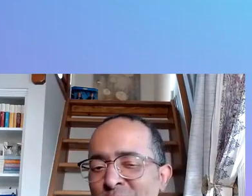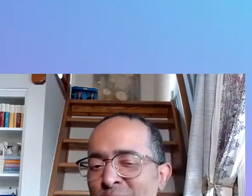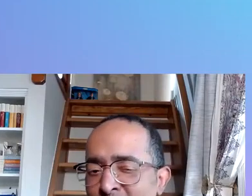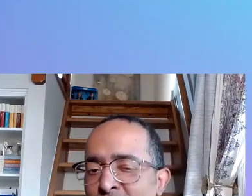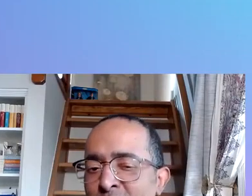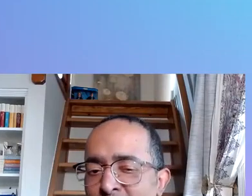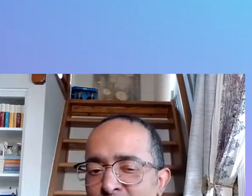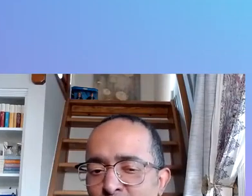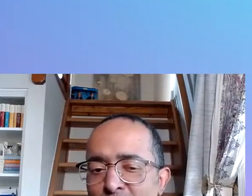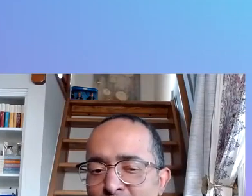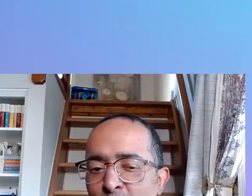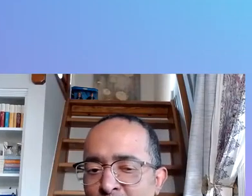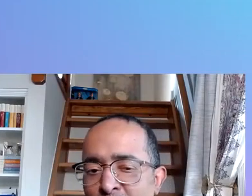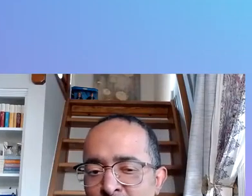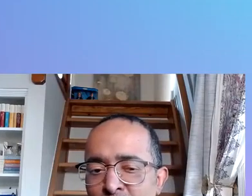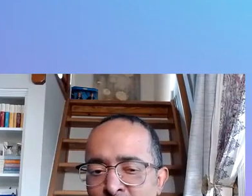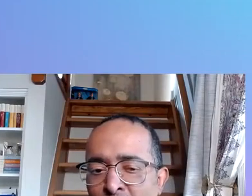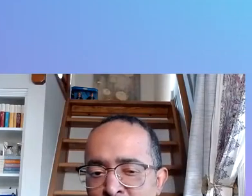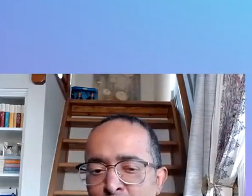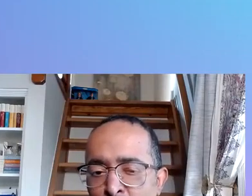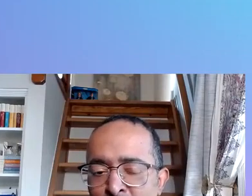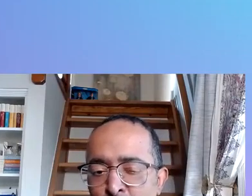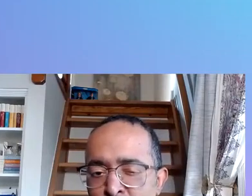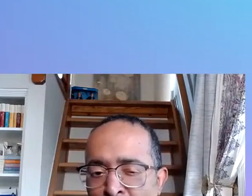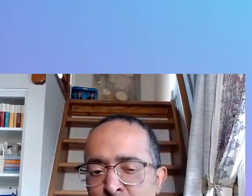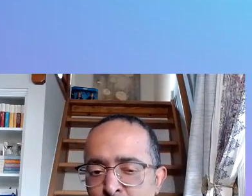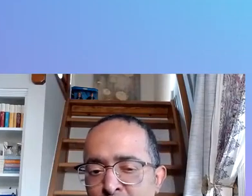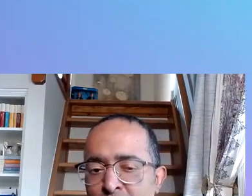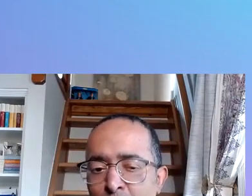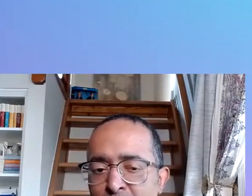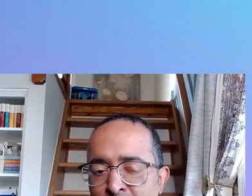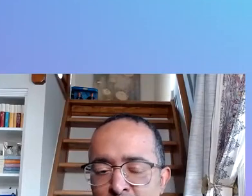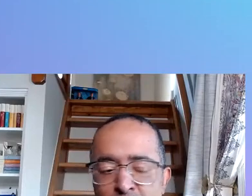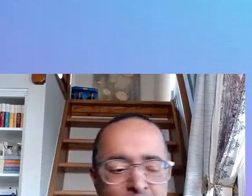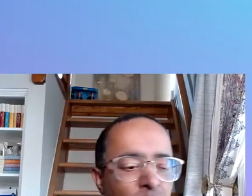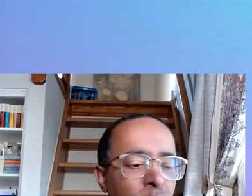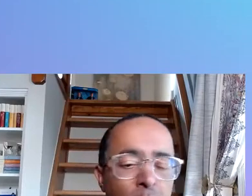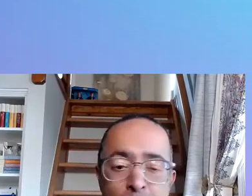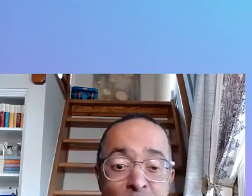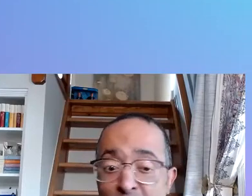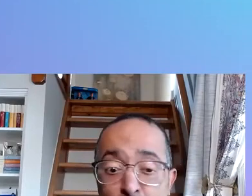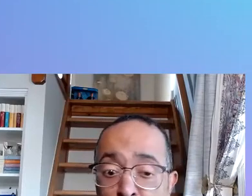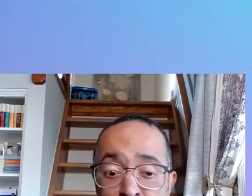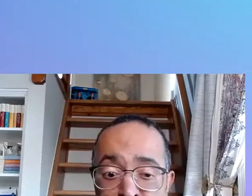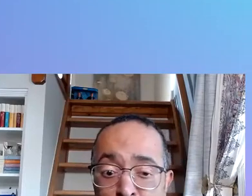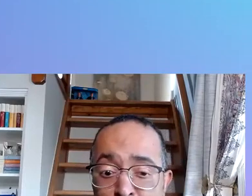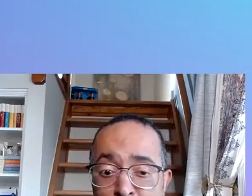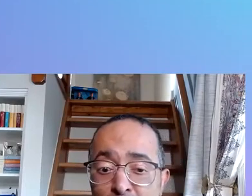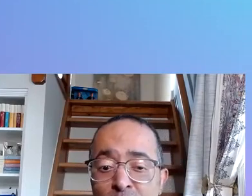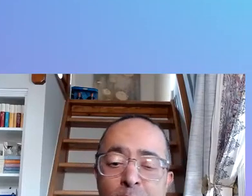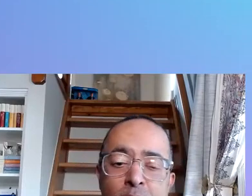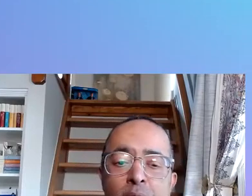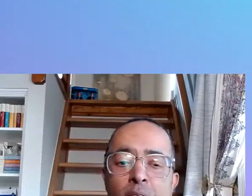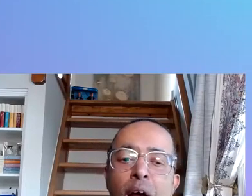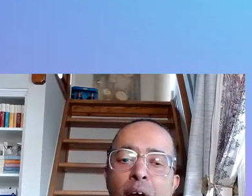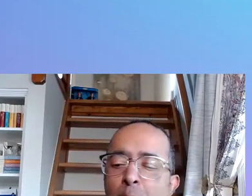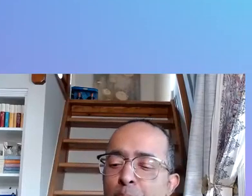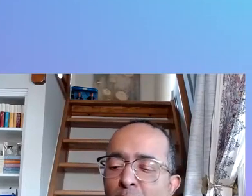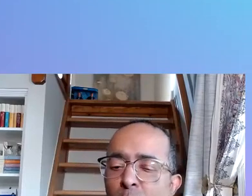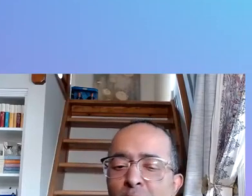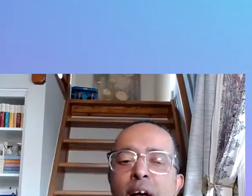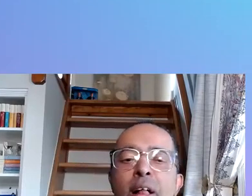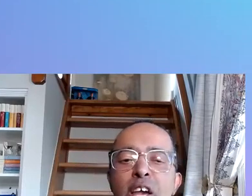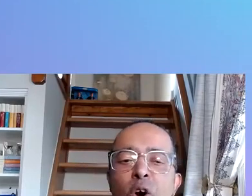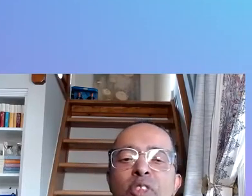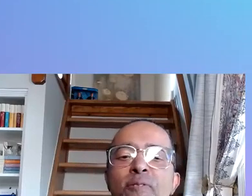case, I didn't really need to write it down because the IT department was actually pretty competent and they figured it out. But if they weren't responsive, I could be like, hey,